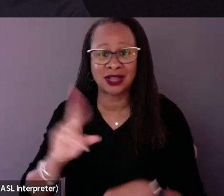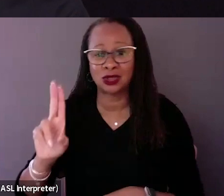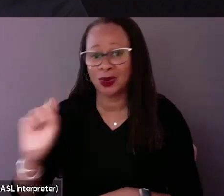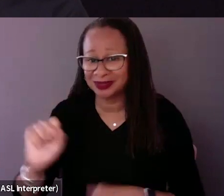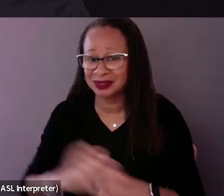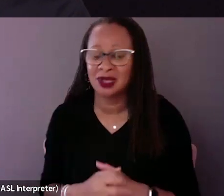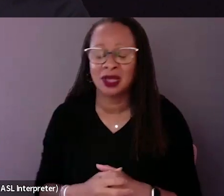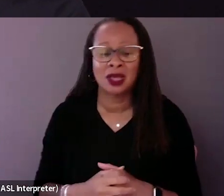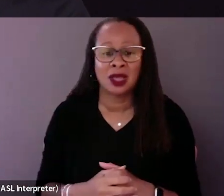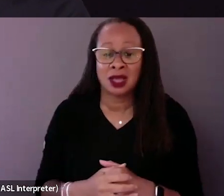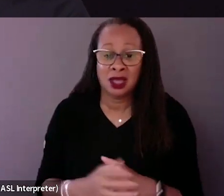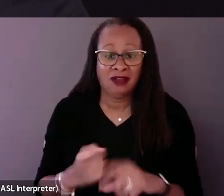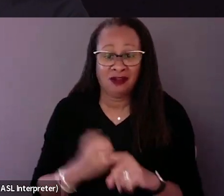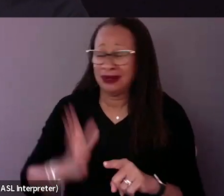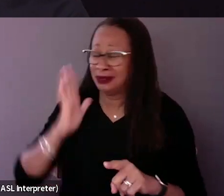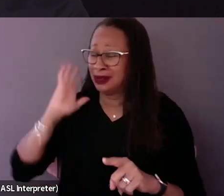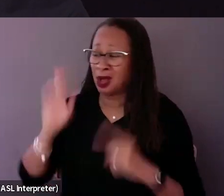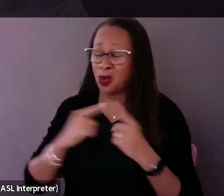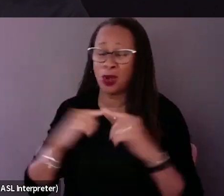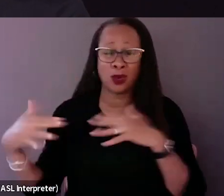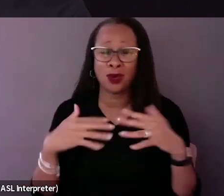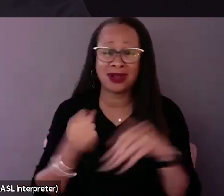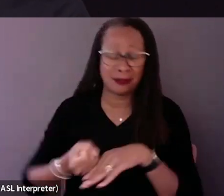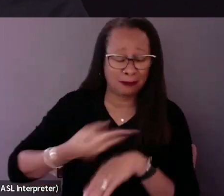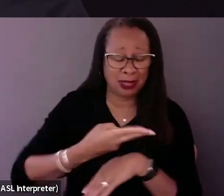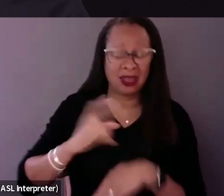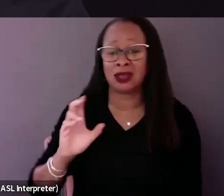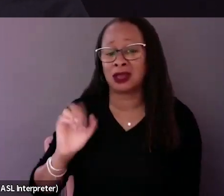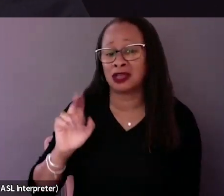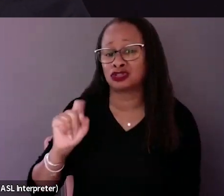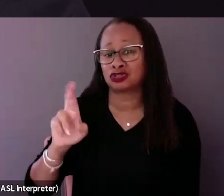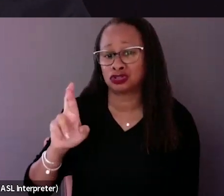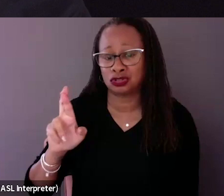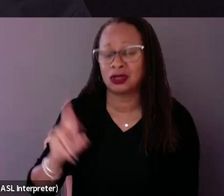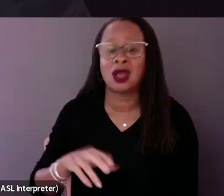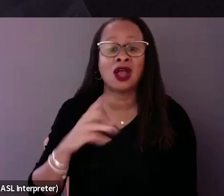warfare, Custer, defeat of Custer, Red Cloud's War,